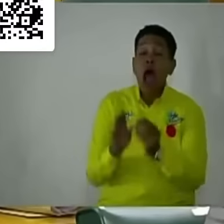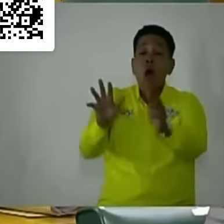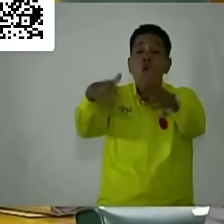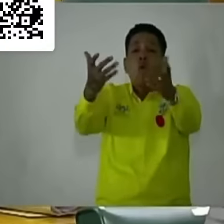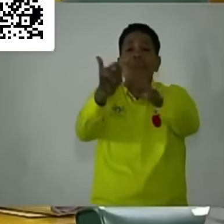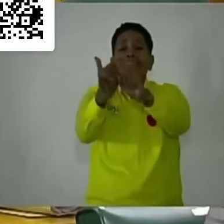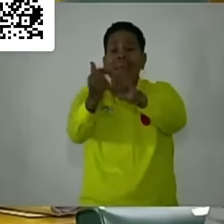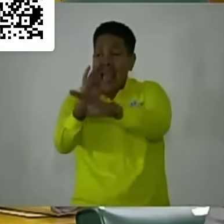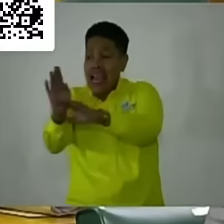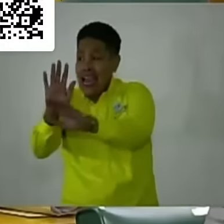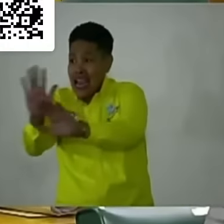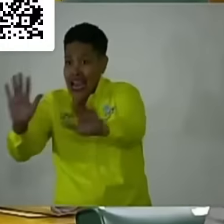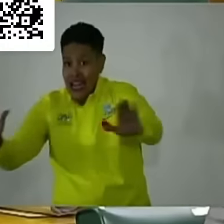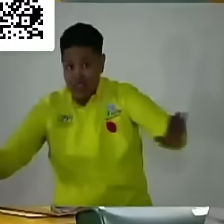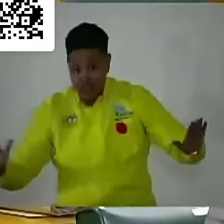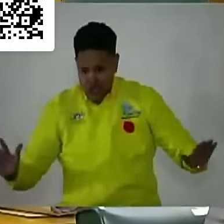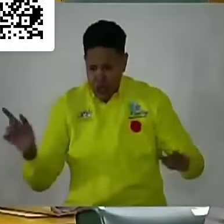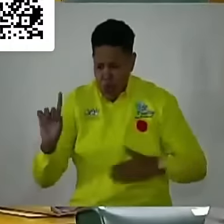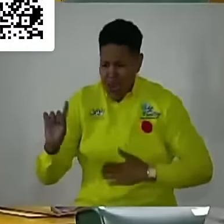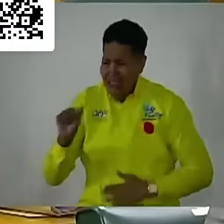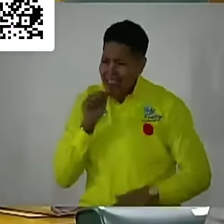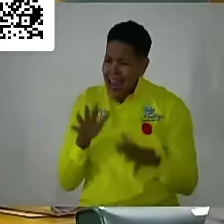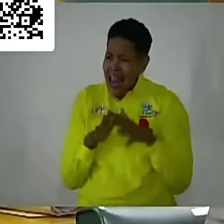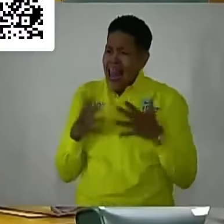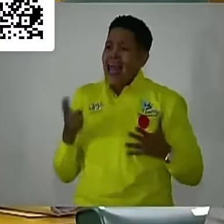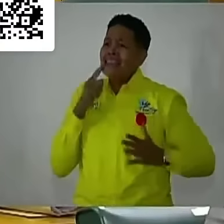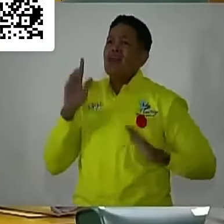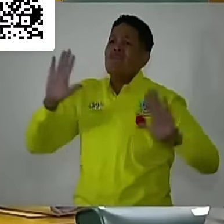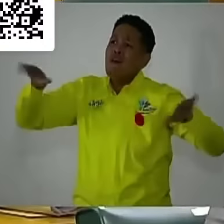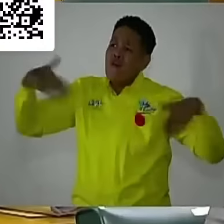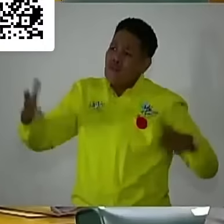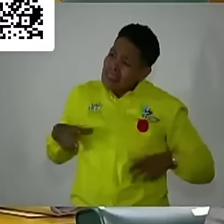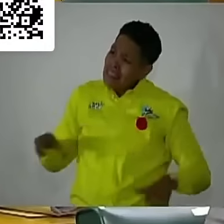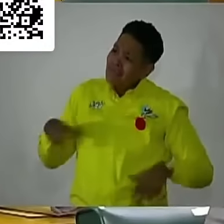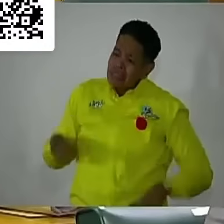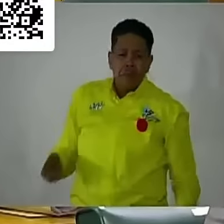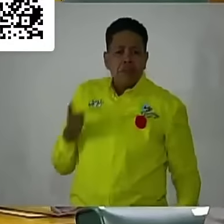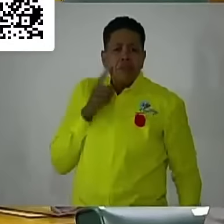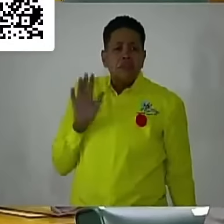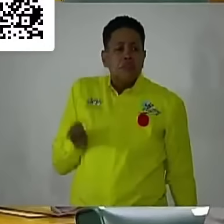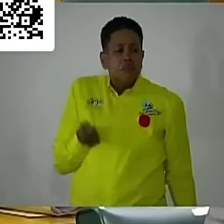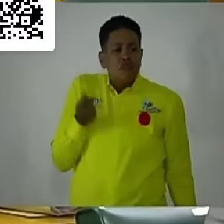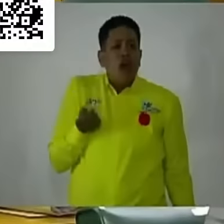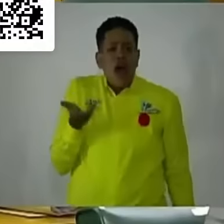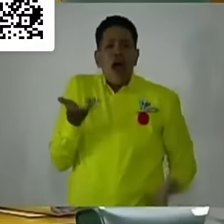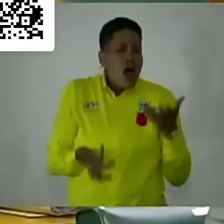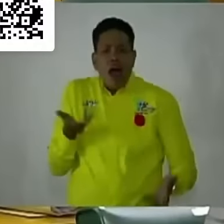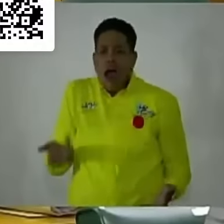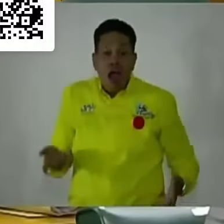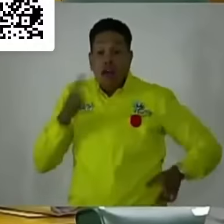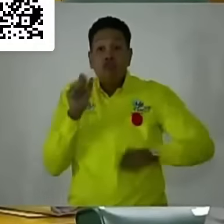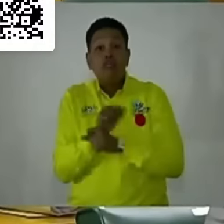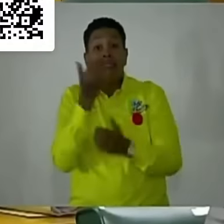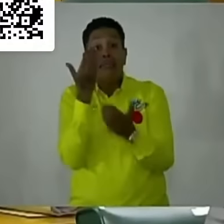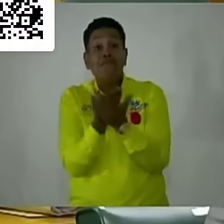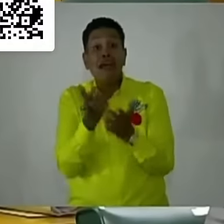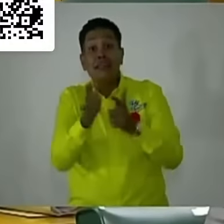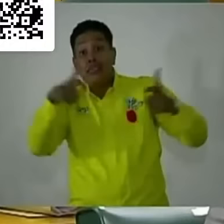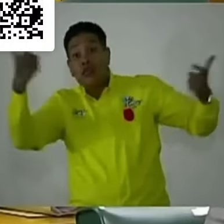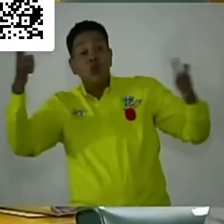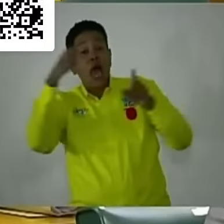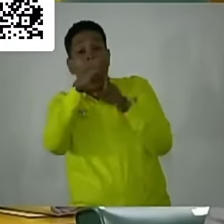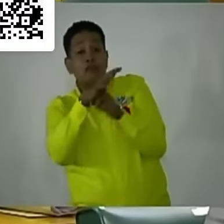an industry where there's not a lot of reinvestment taking place. In fact, there is huge